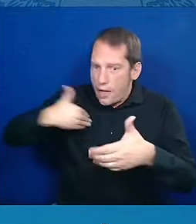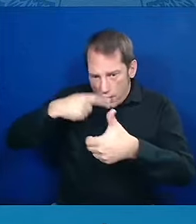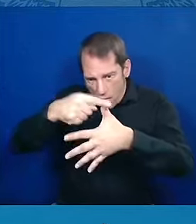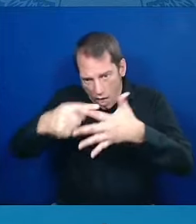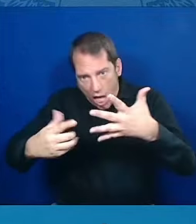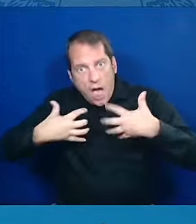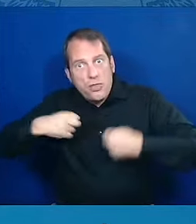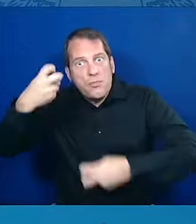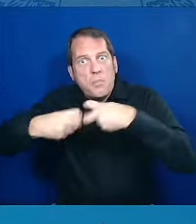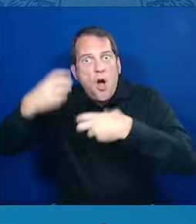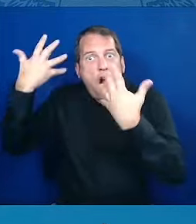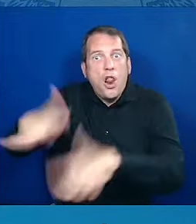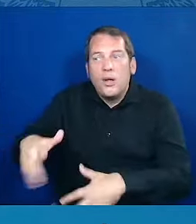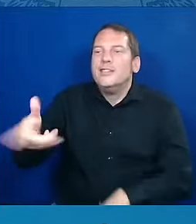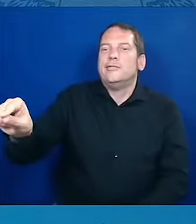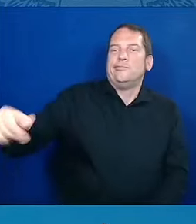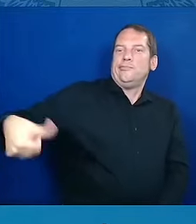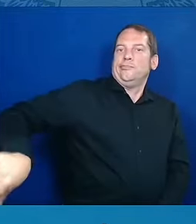with diabetes.